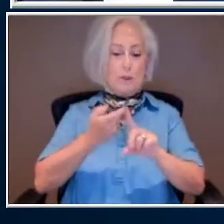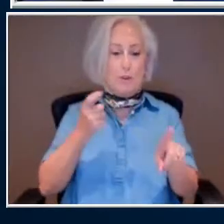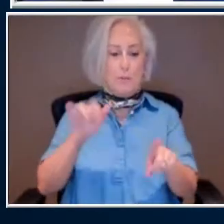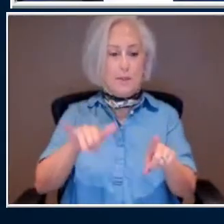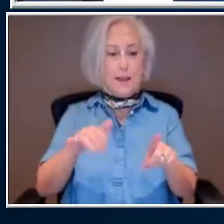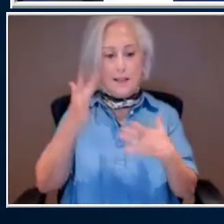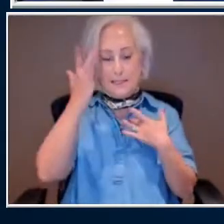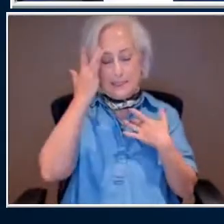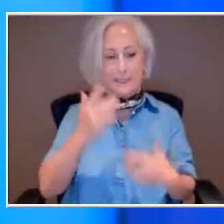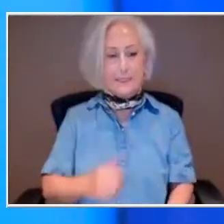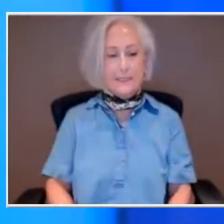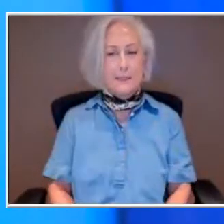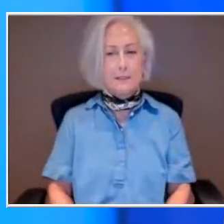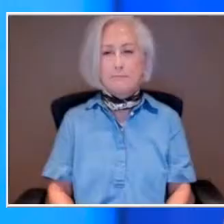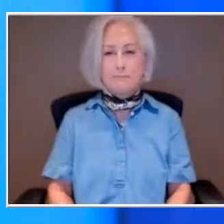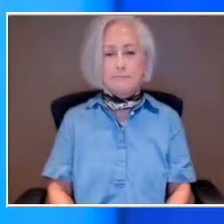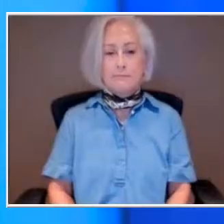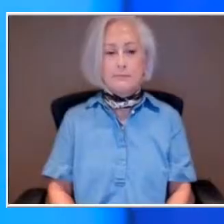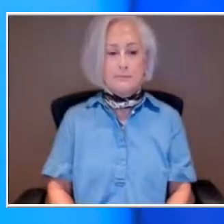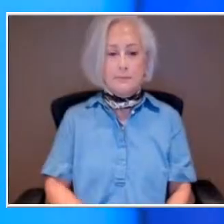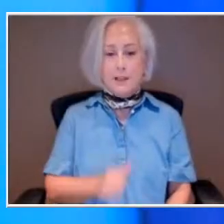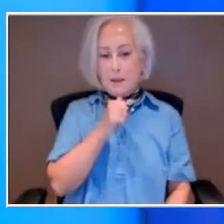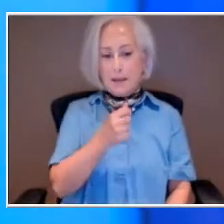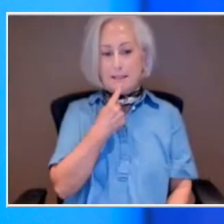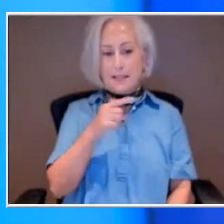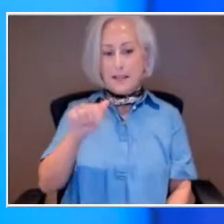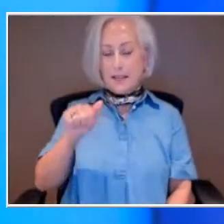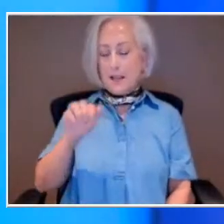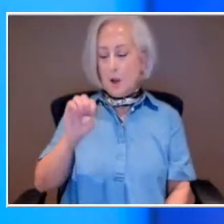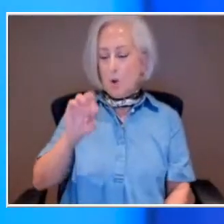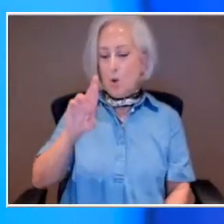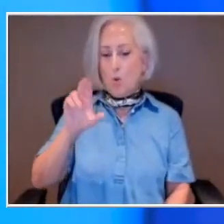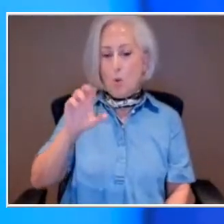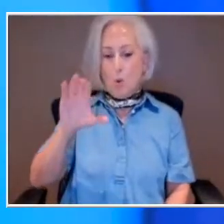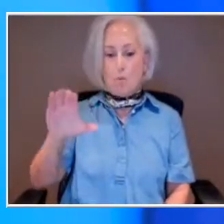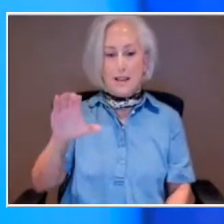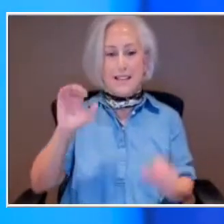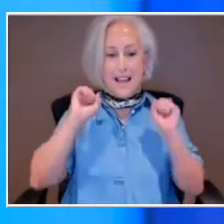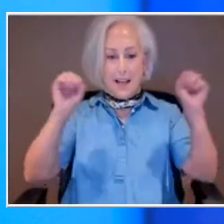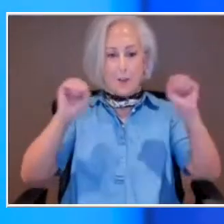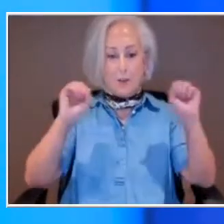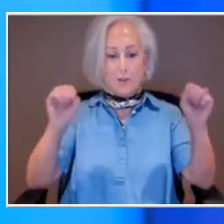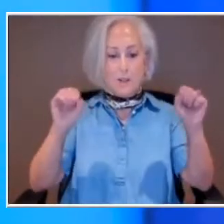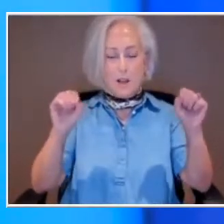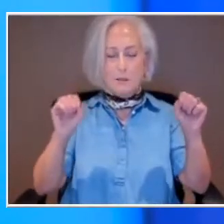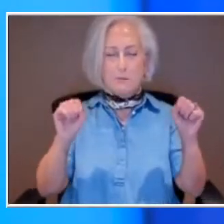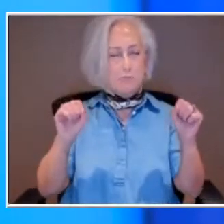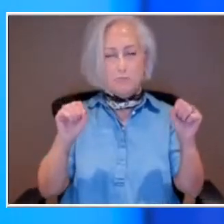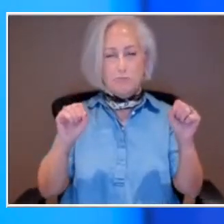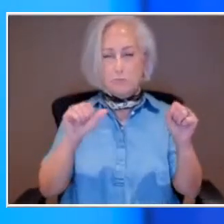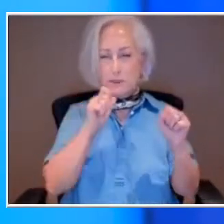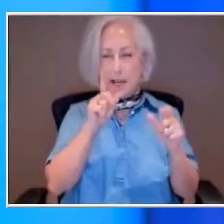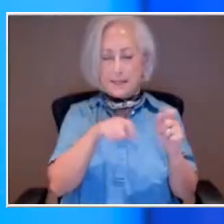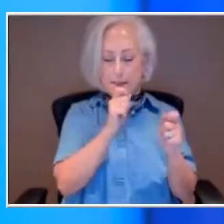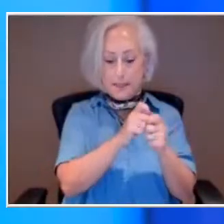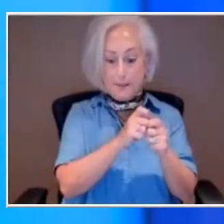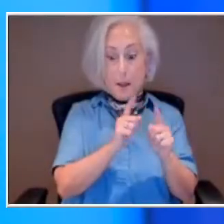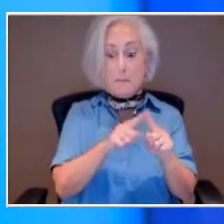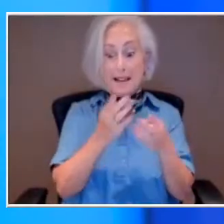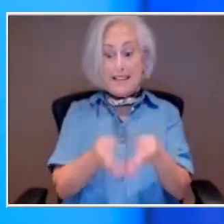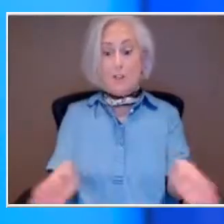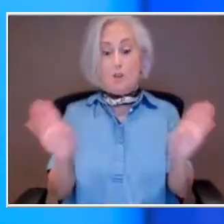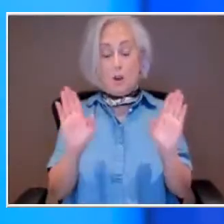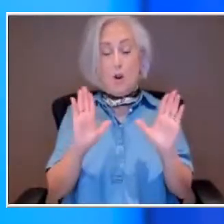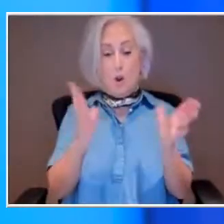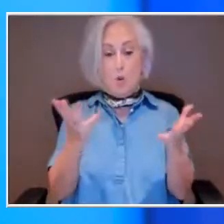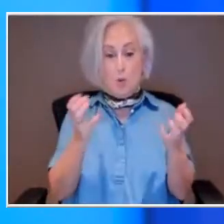I don't know that I would necessarily aerobic specific exercise, but in general, the one thing that we want all patients is to maintain